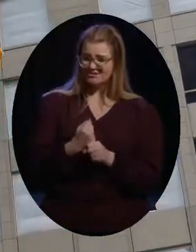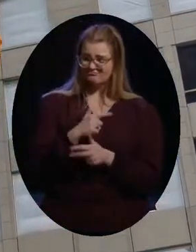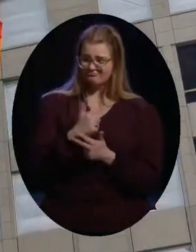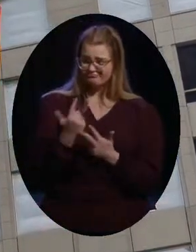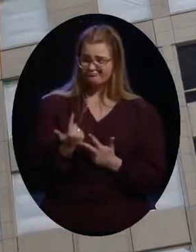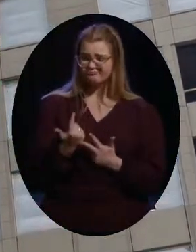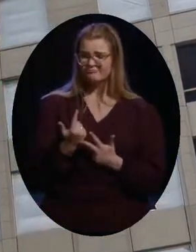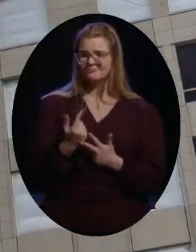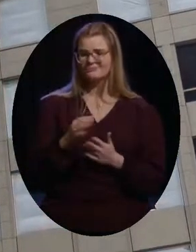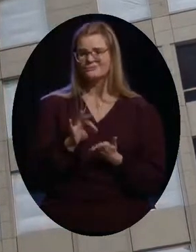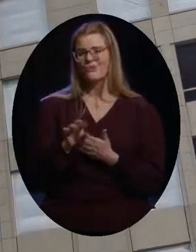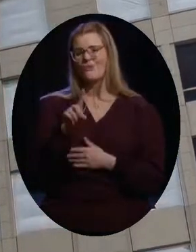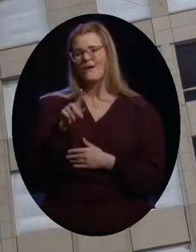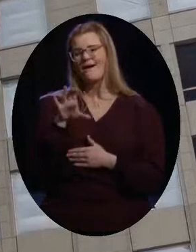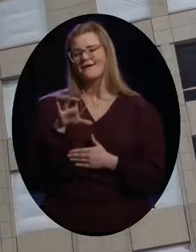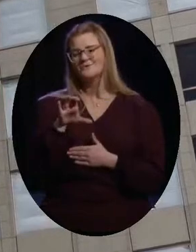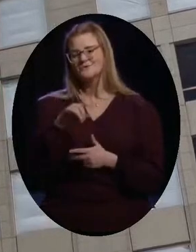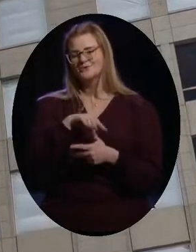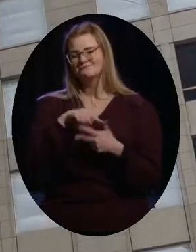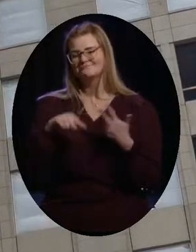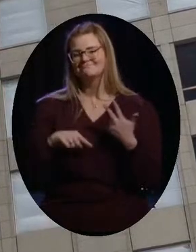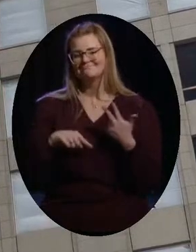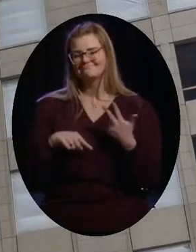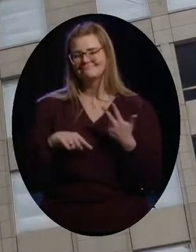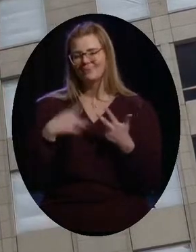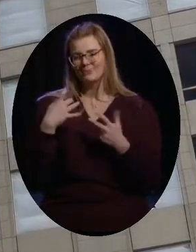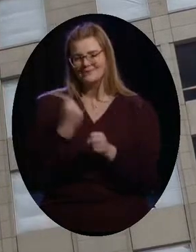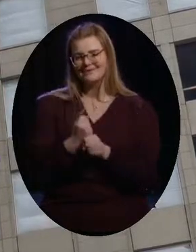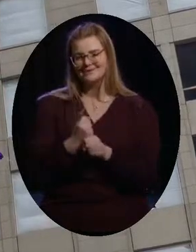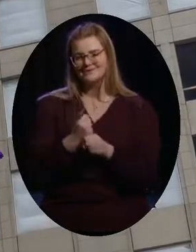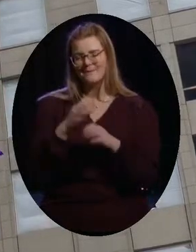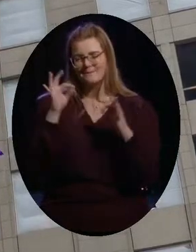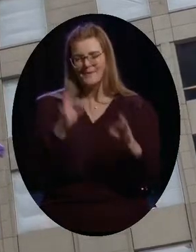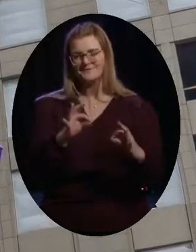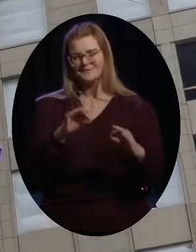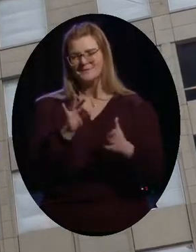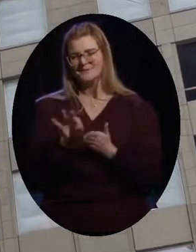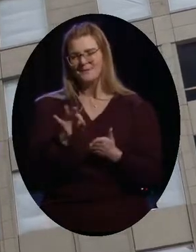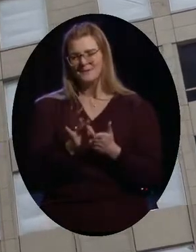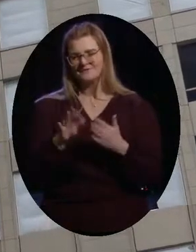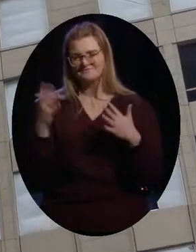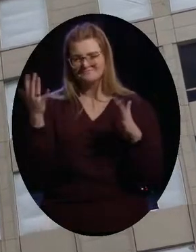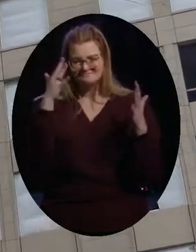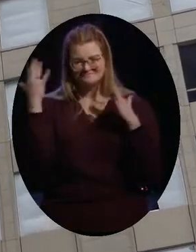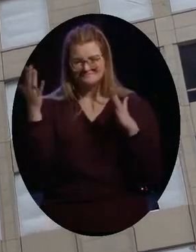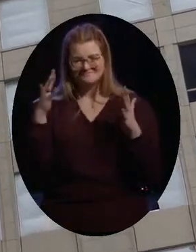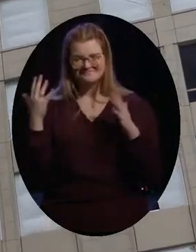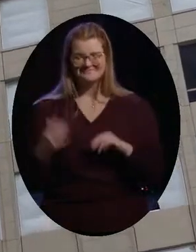scored 100 all 3 years. A perfect score.